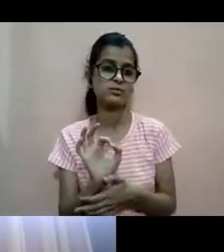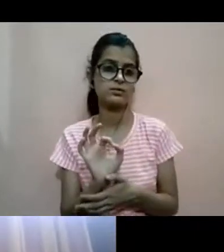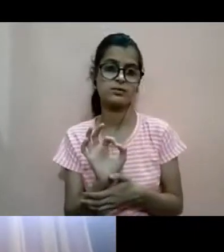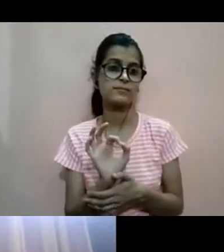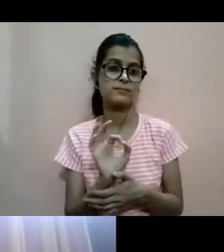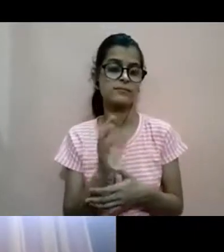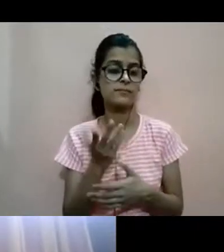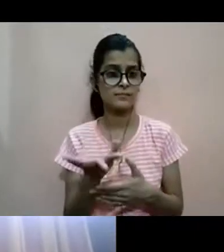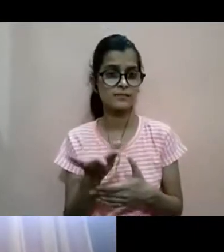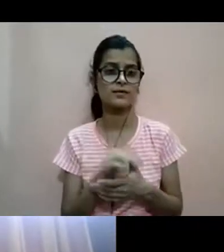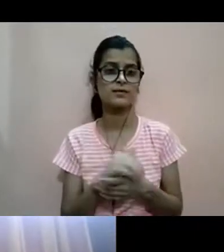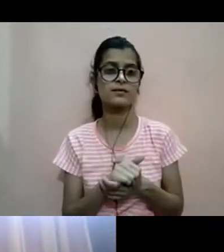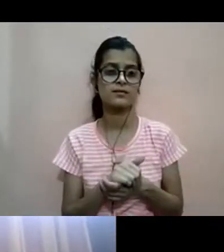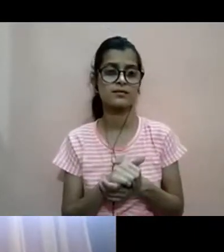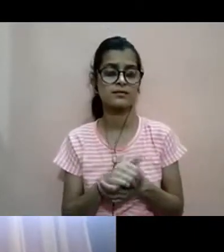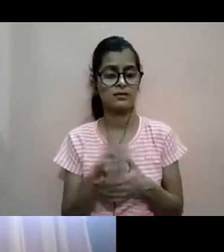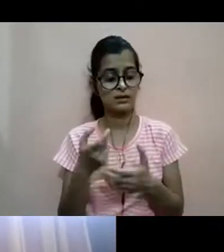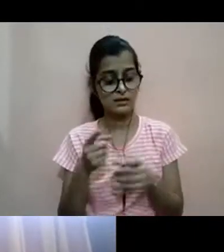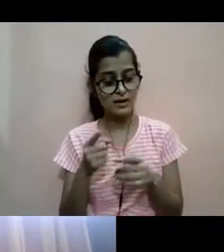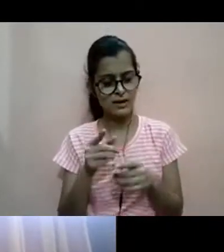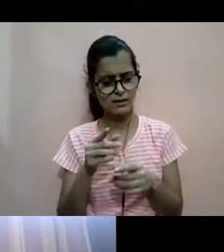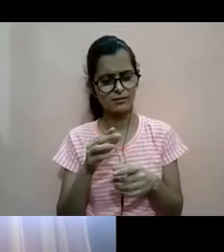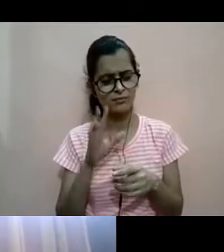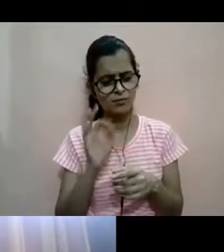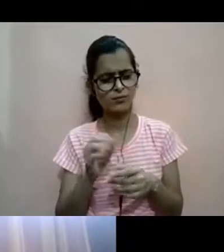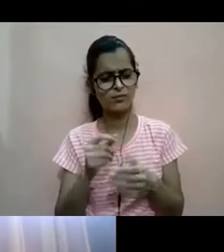in thick relationships.